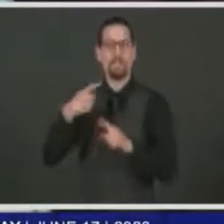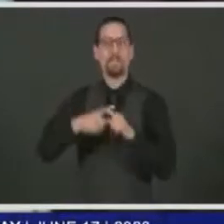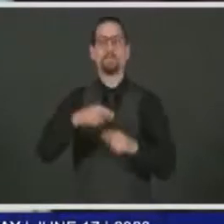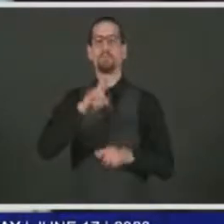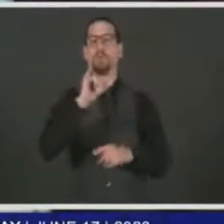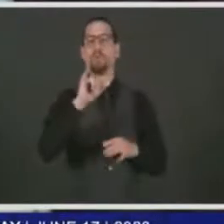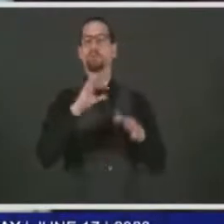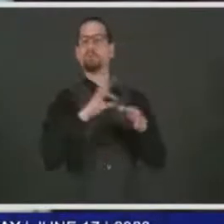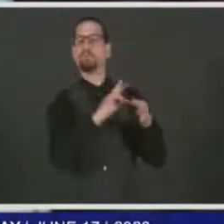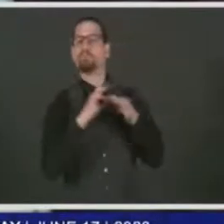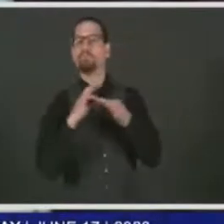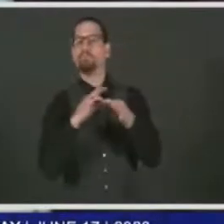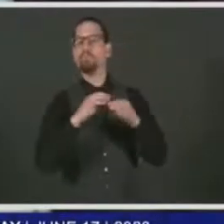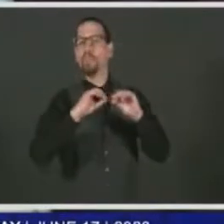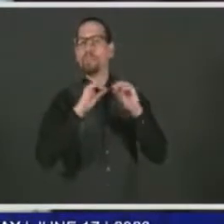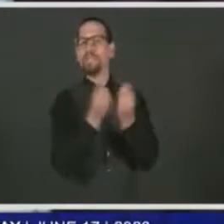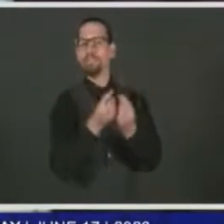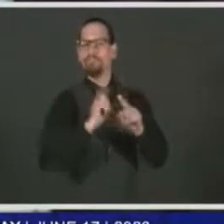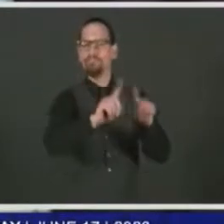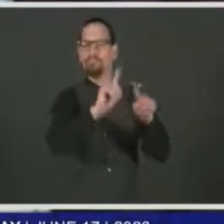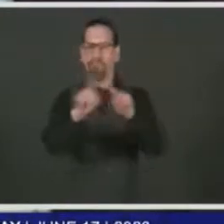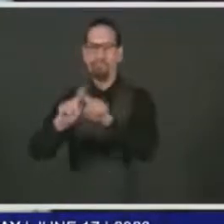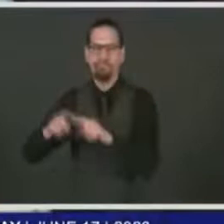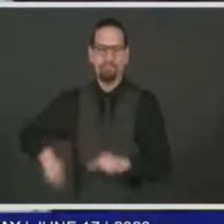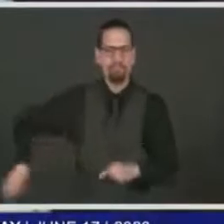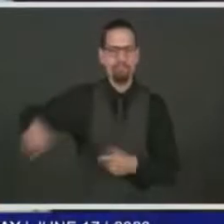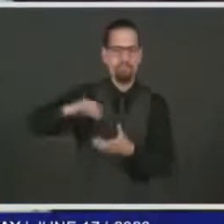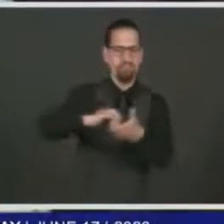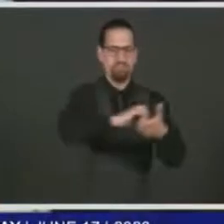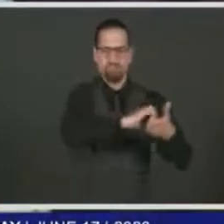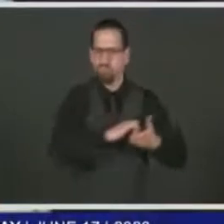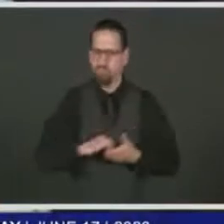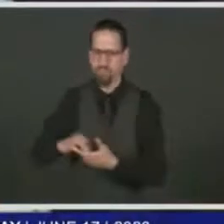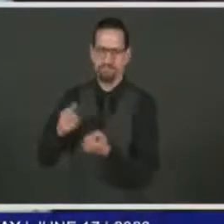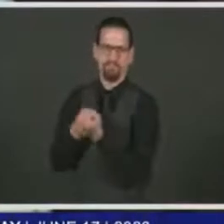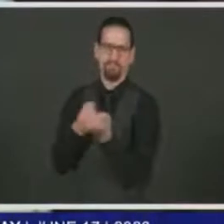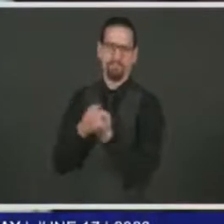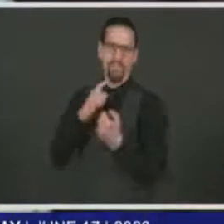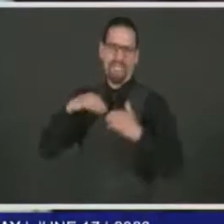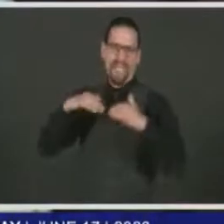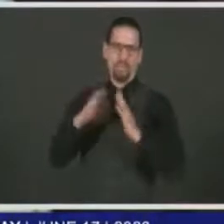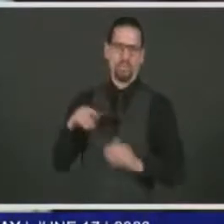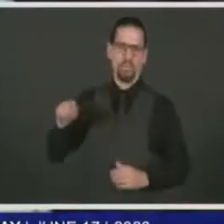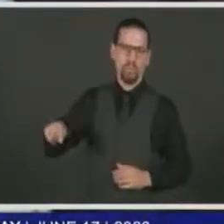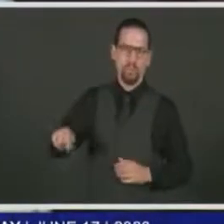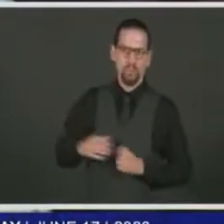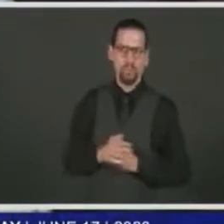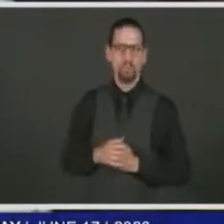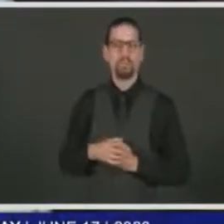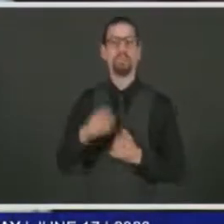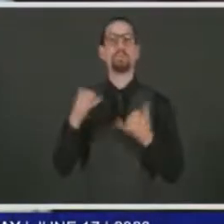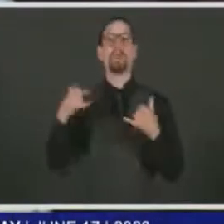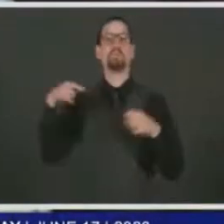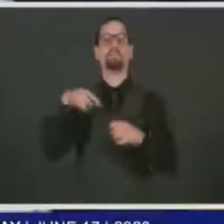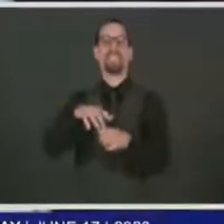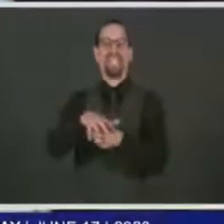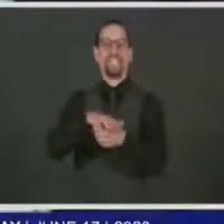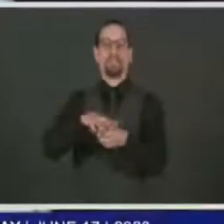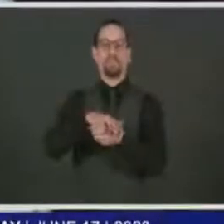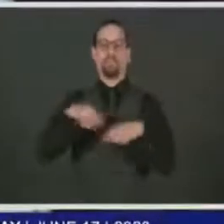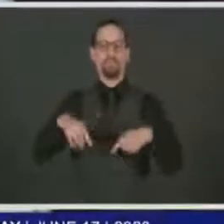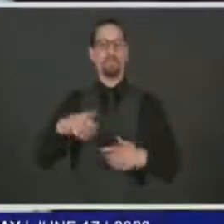making housing secure. This has been an area where we have benefited